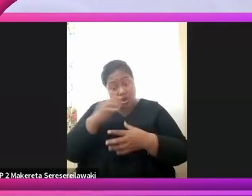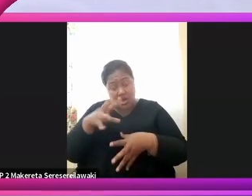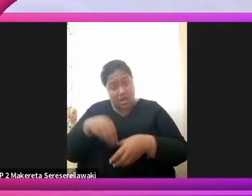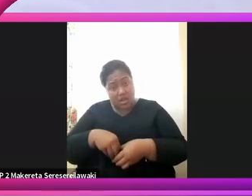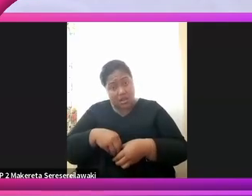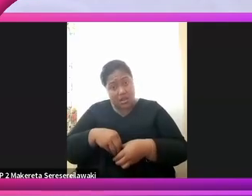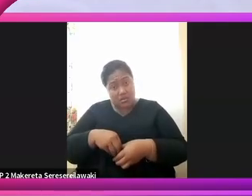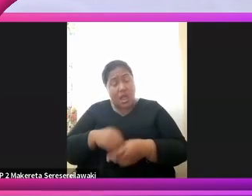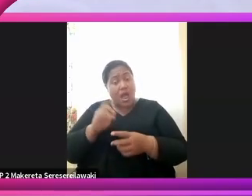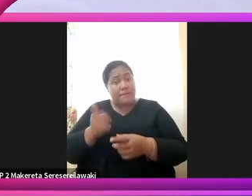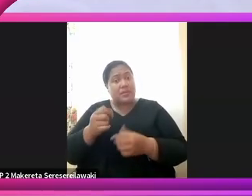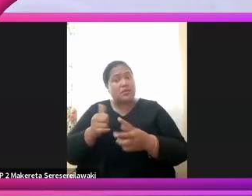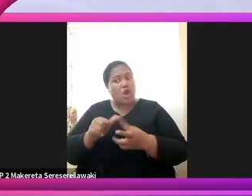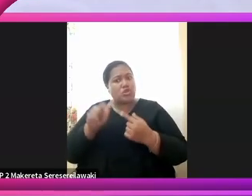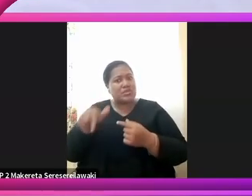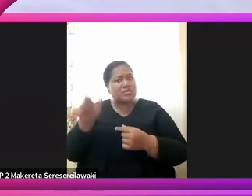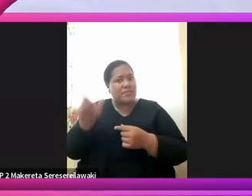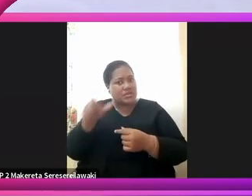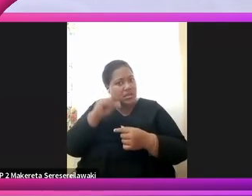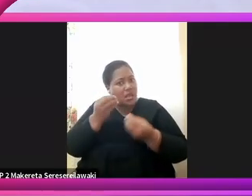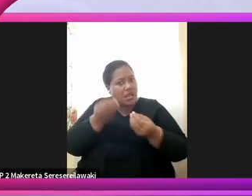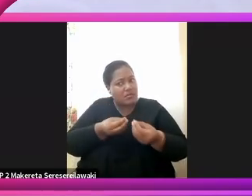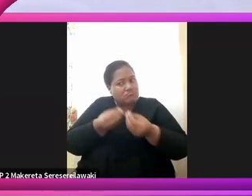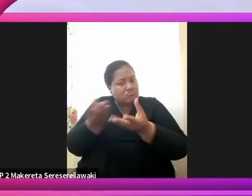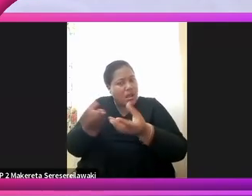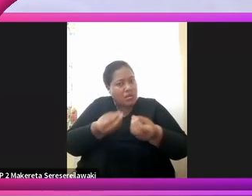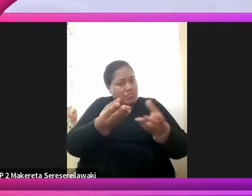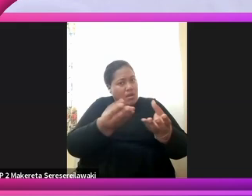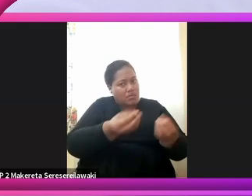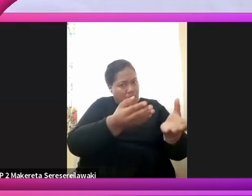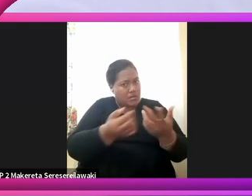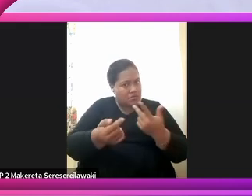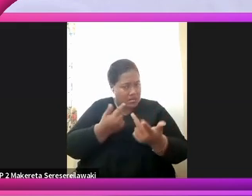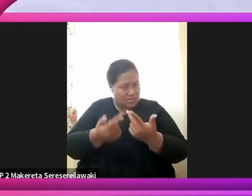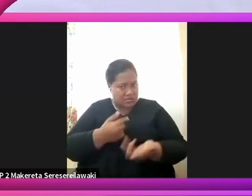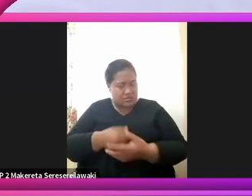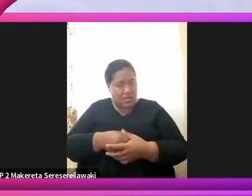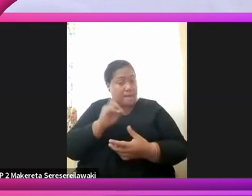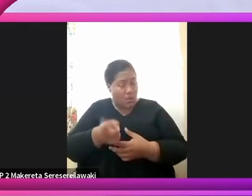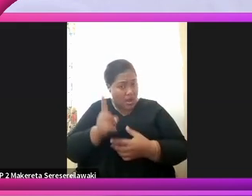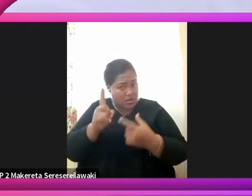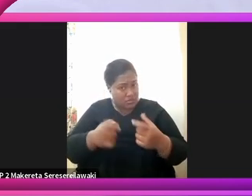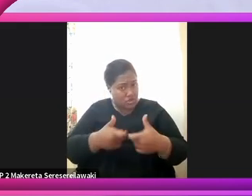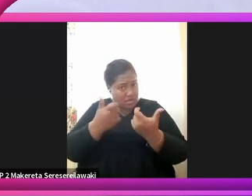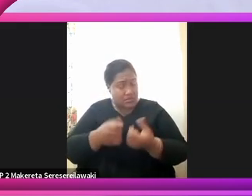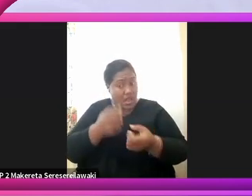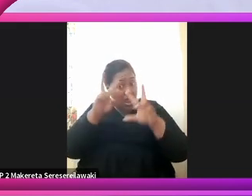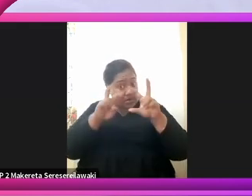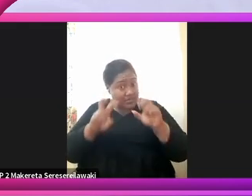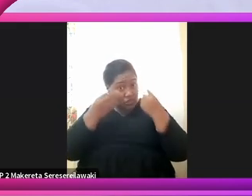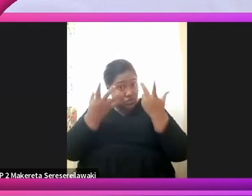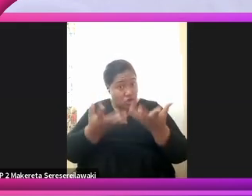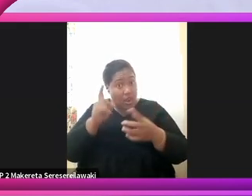but also this person can pass to others. So one of the challenges is the research show clearly that if the people